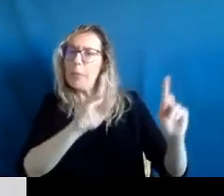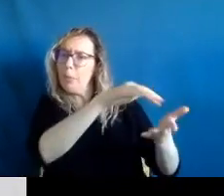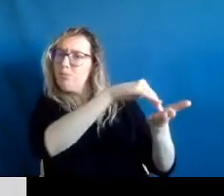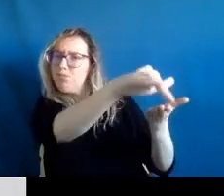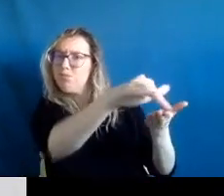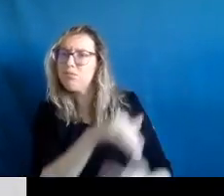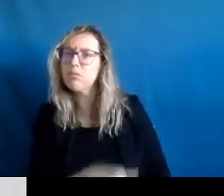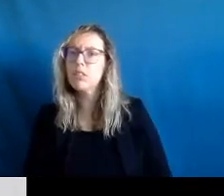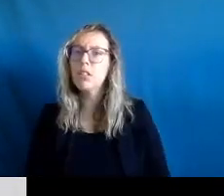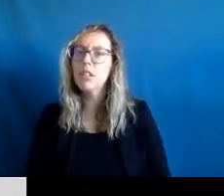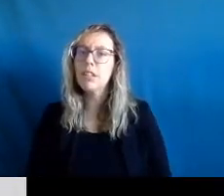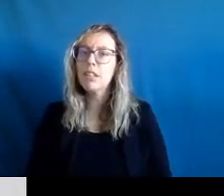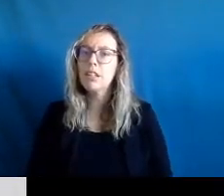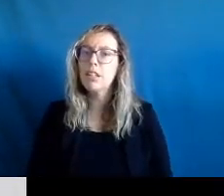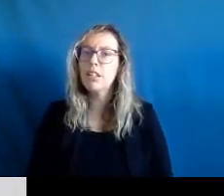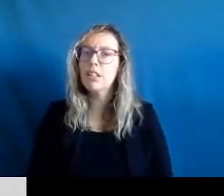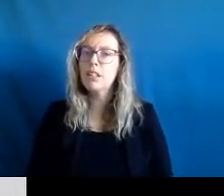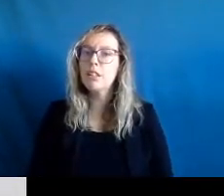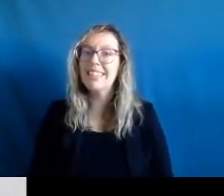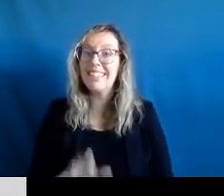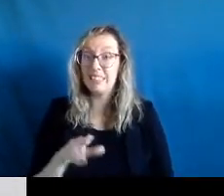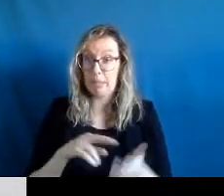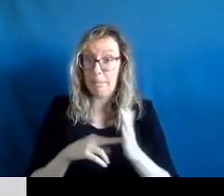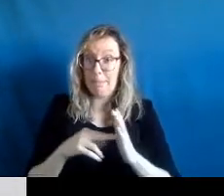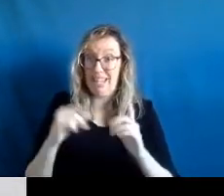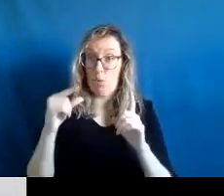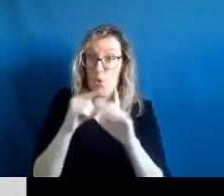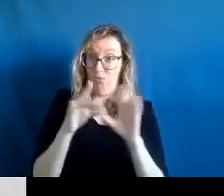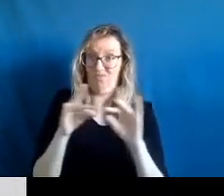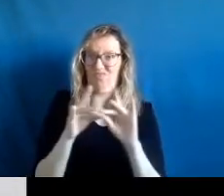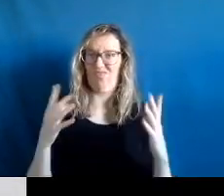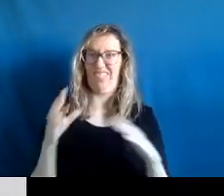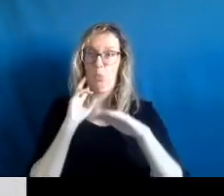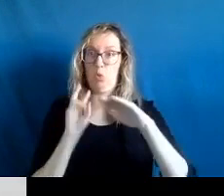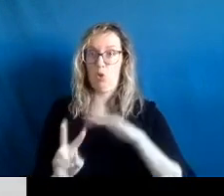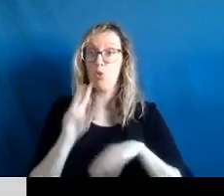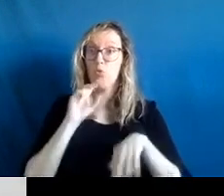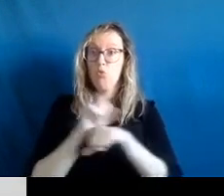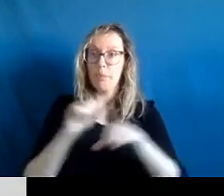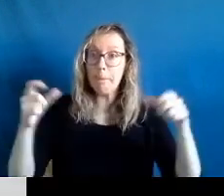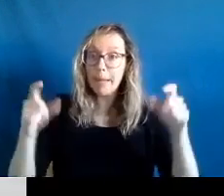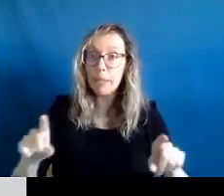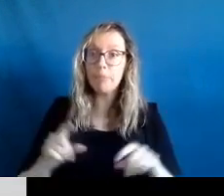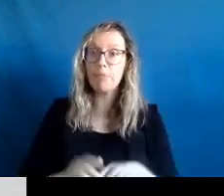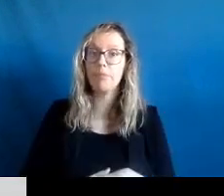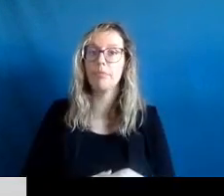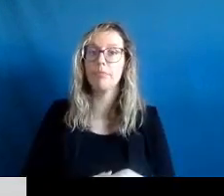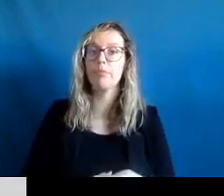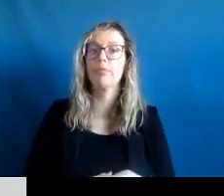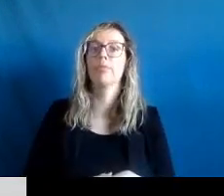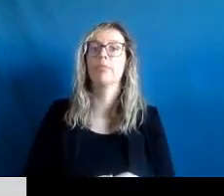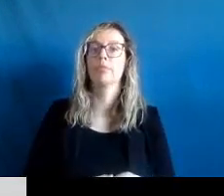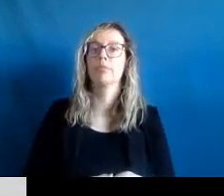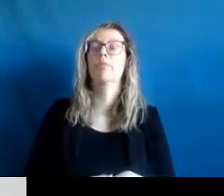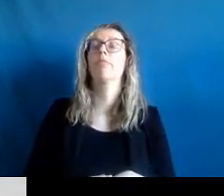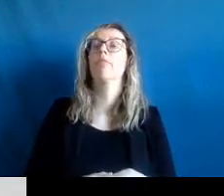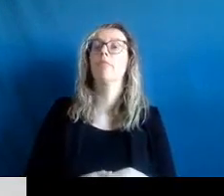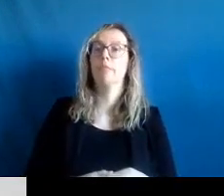was so that the word he had spoken might be fulfilled. "I didn't lose any one of those whom you gave me."